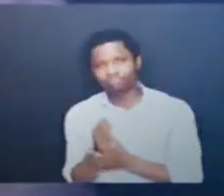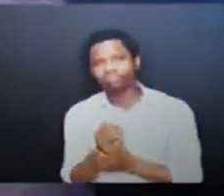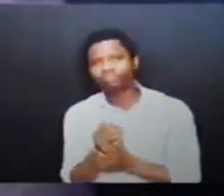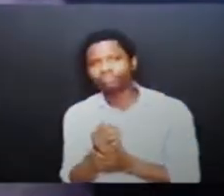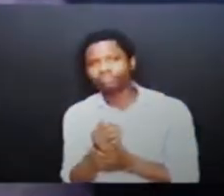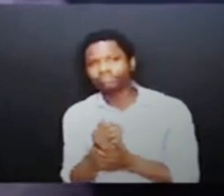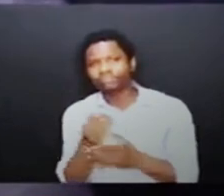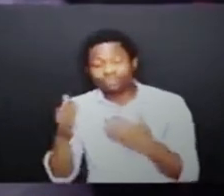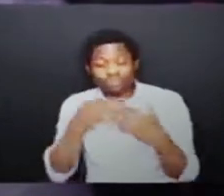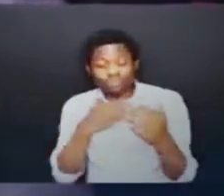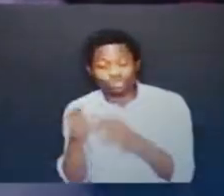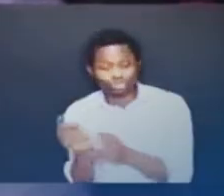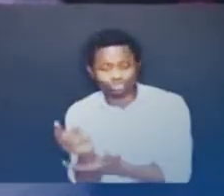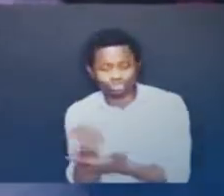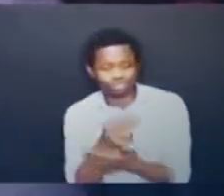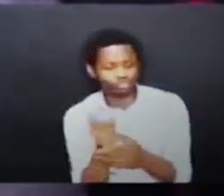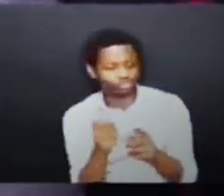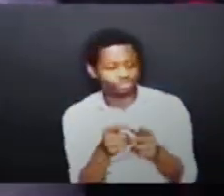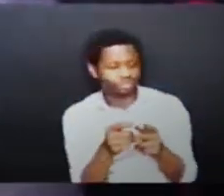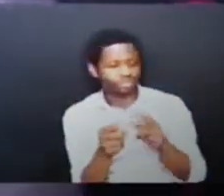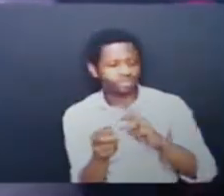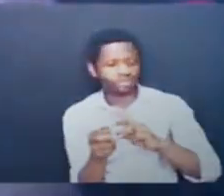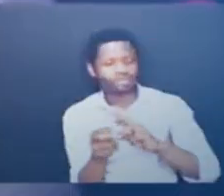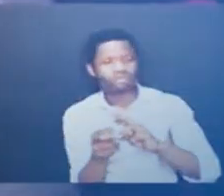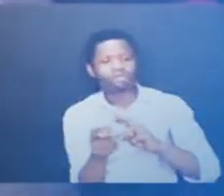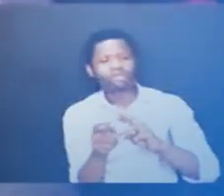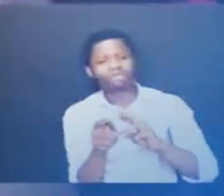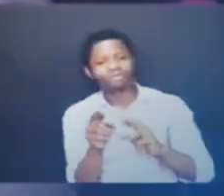Whether you turn to the right or to the left,